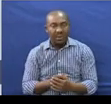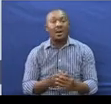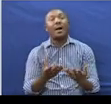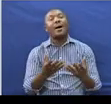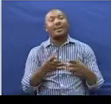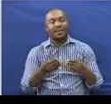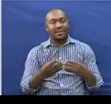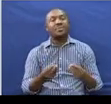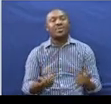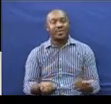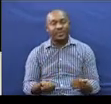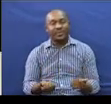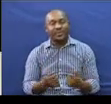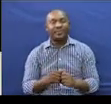simple.